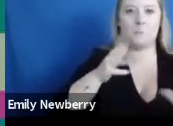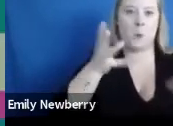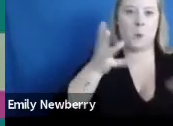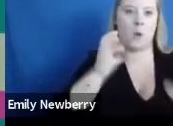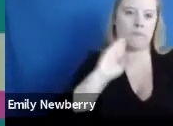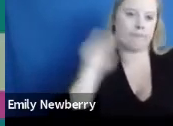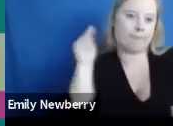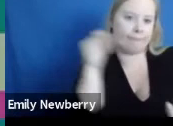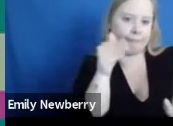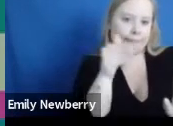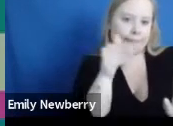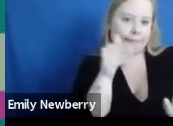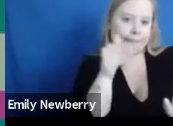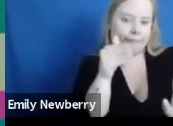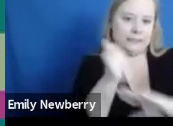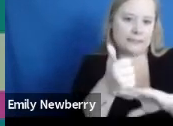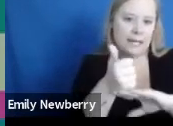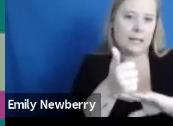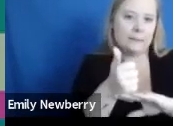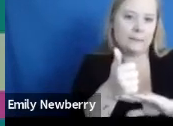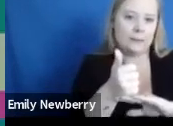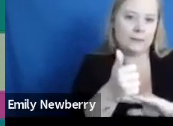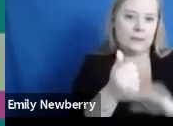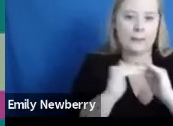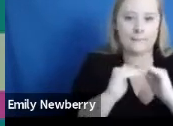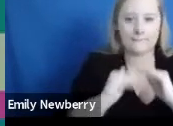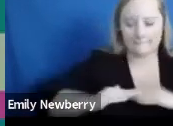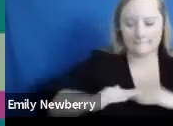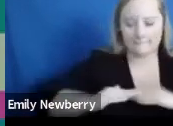to establish the current baseline